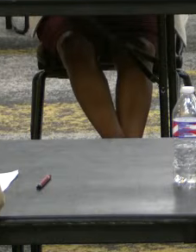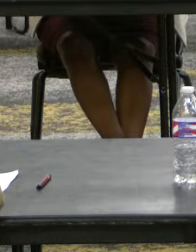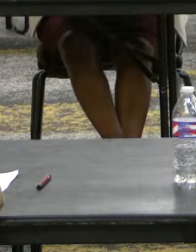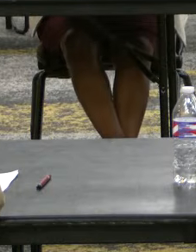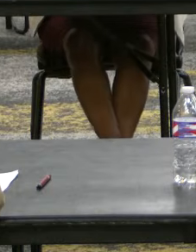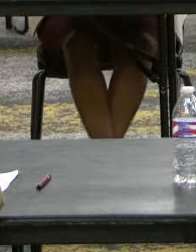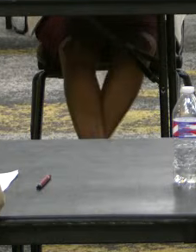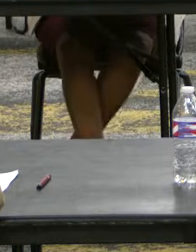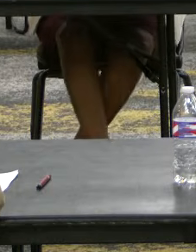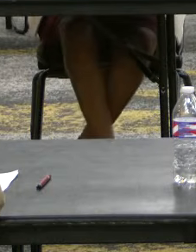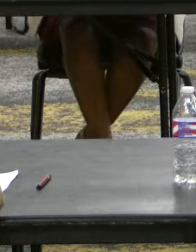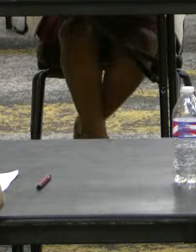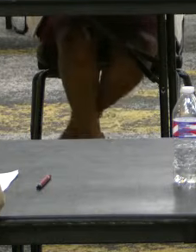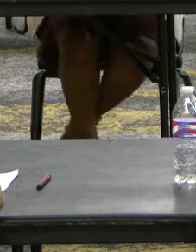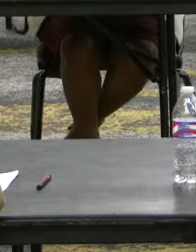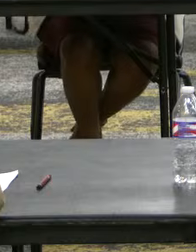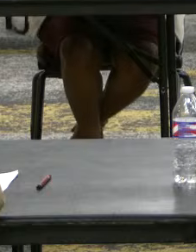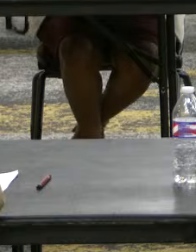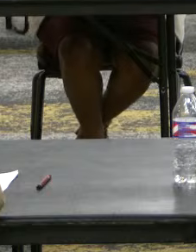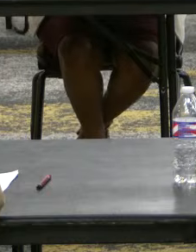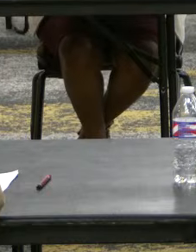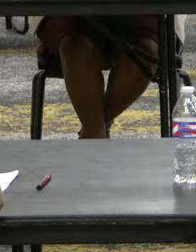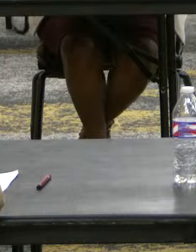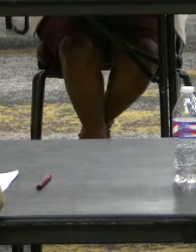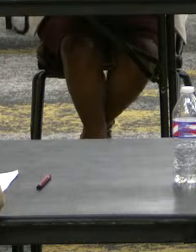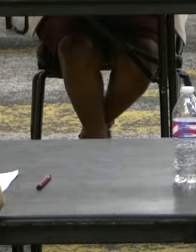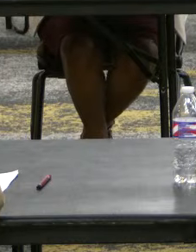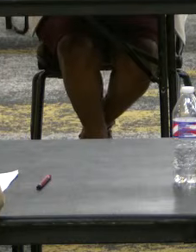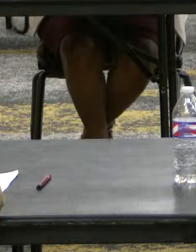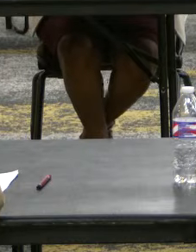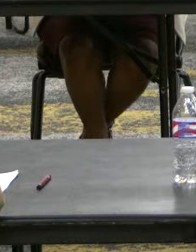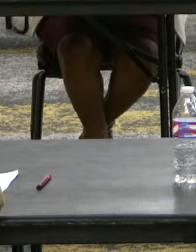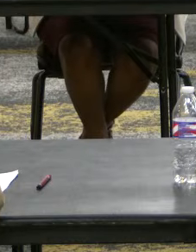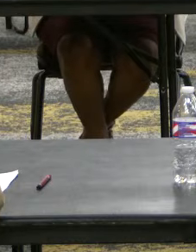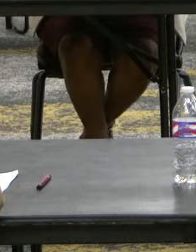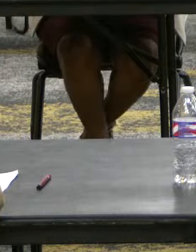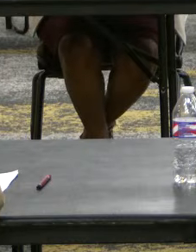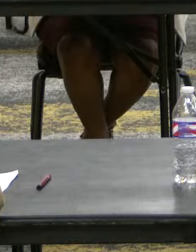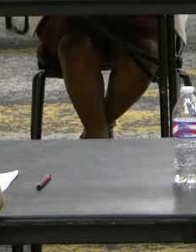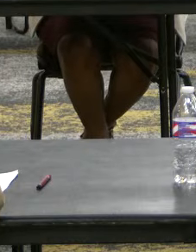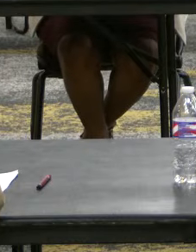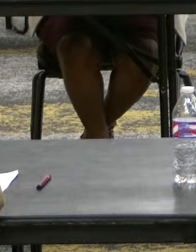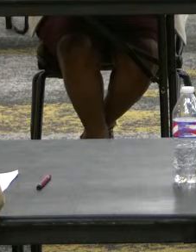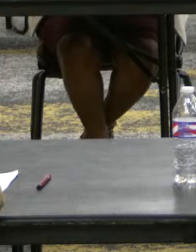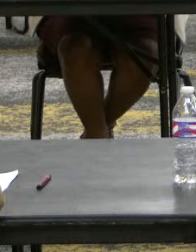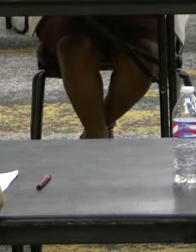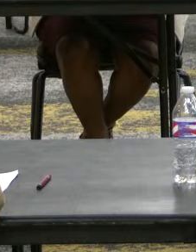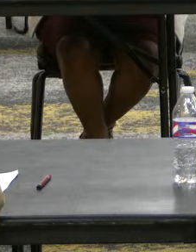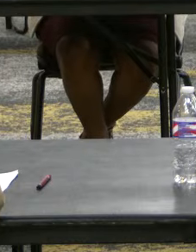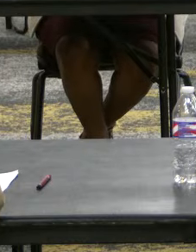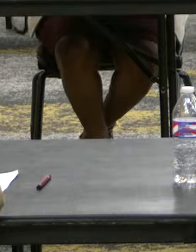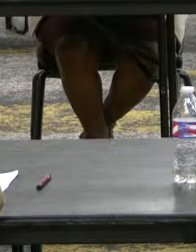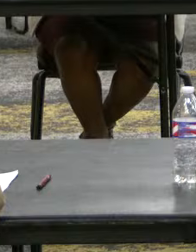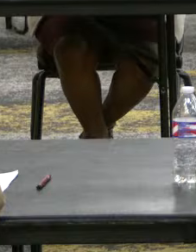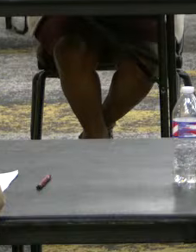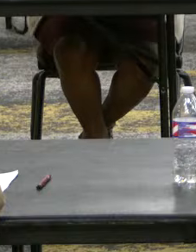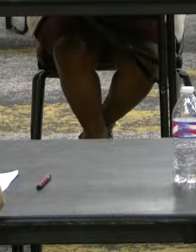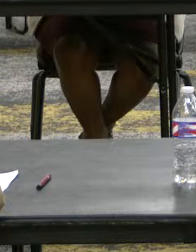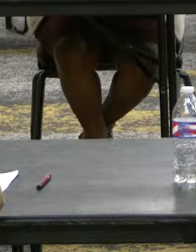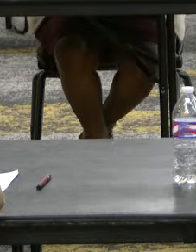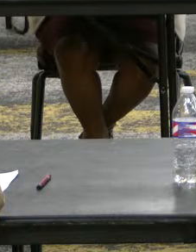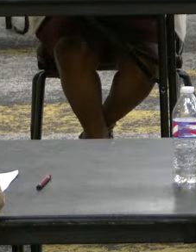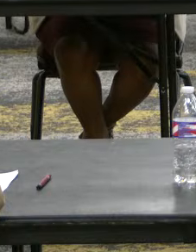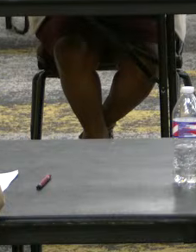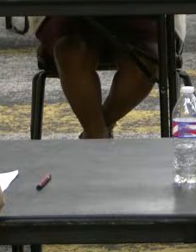contextual things that occurred that at first blush were not